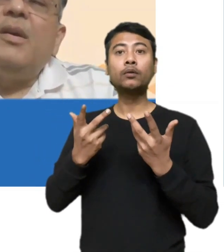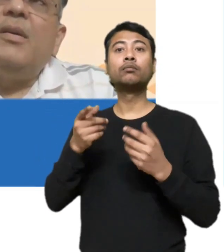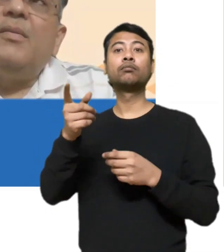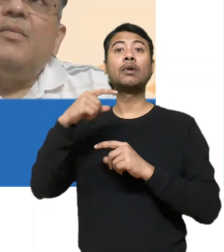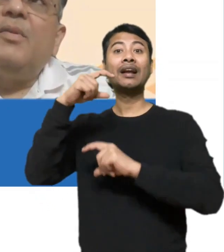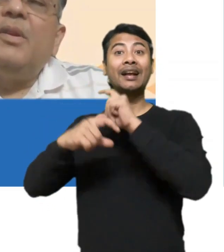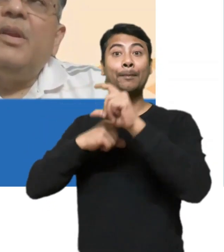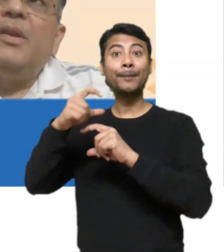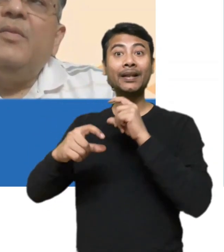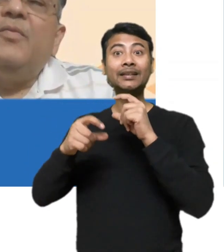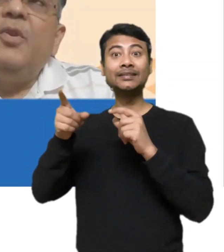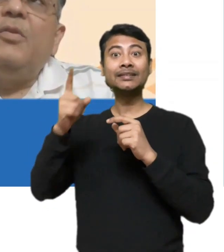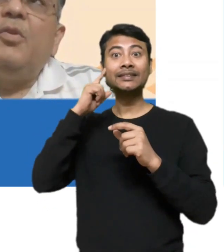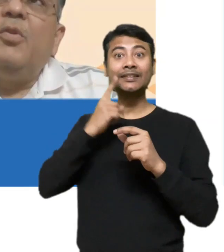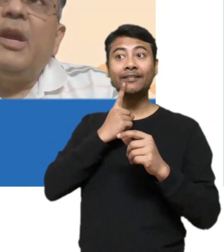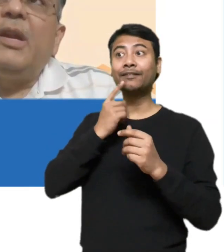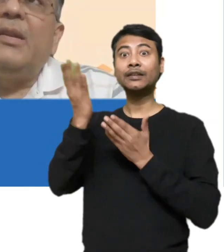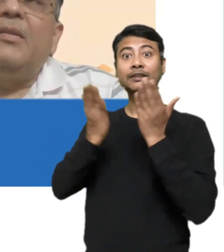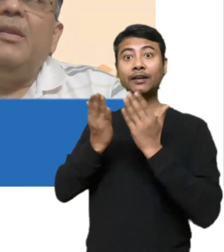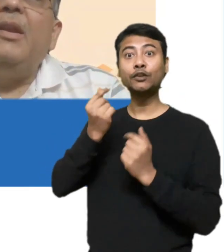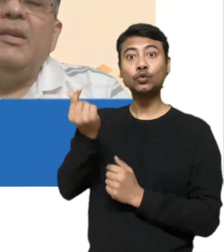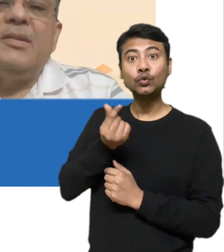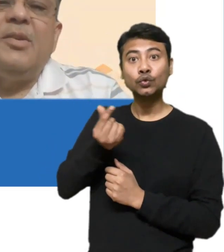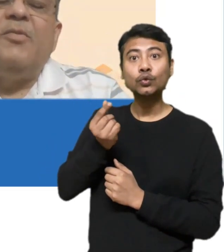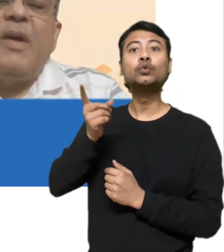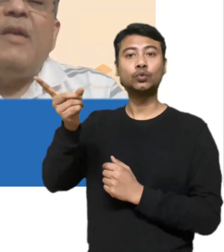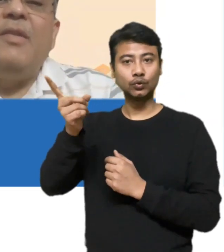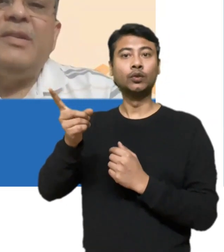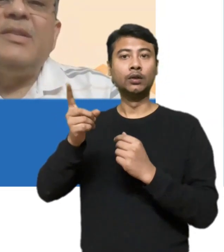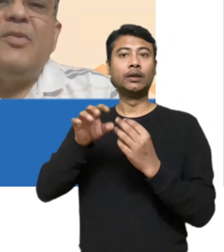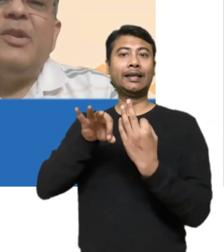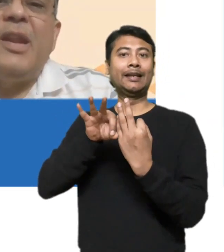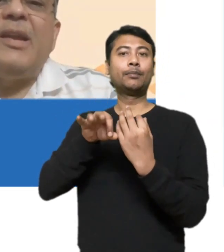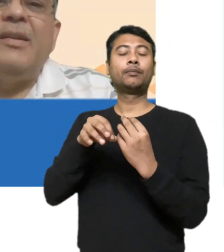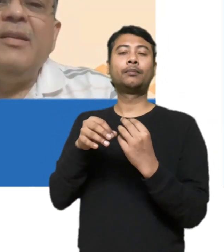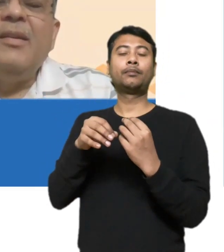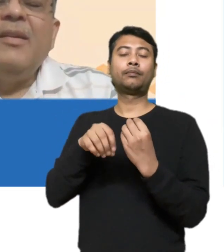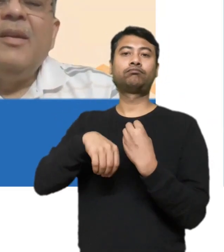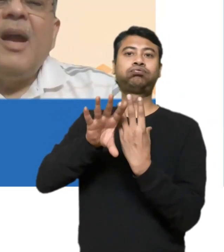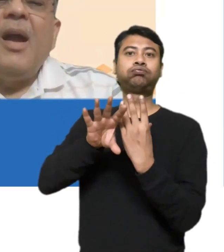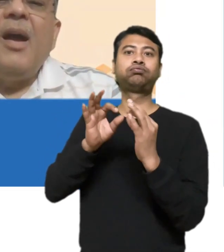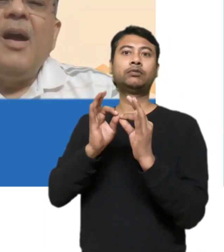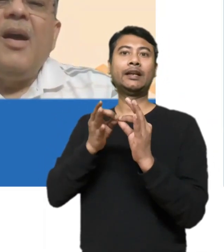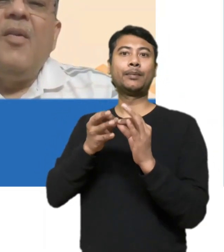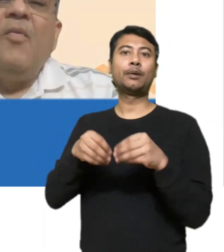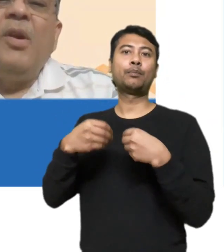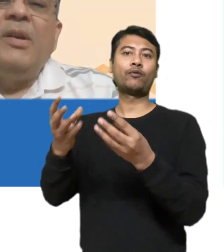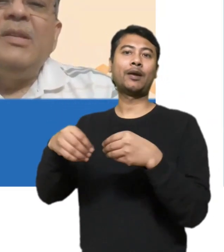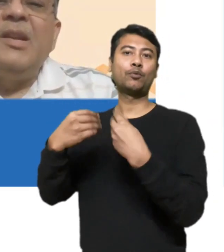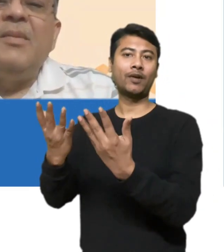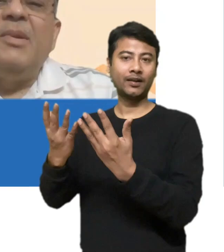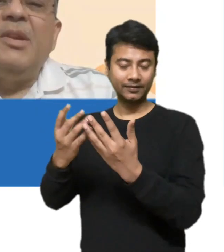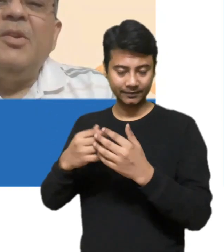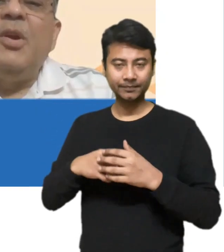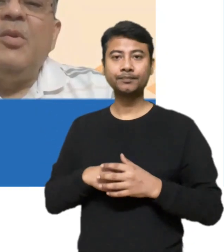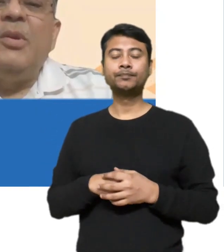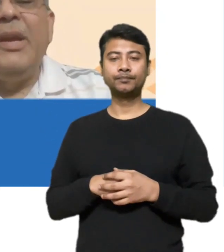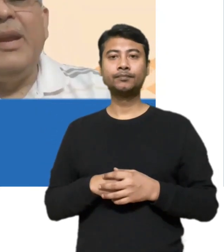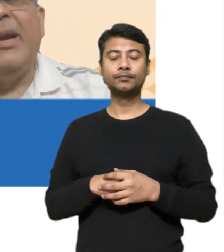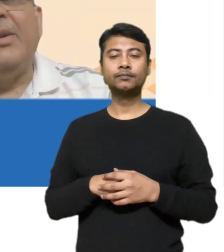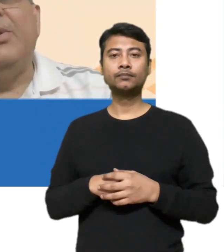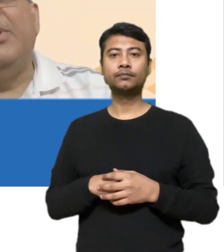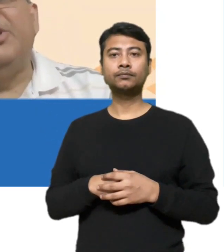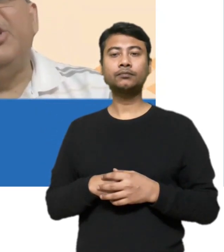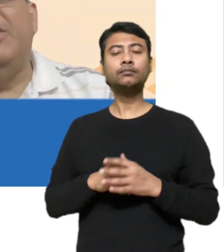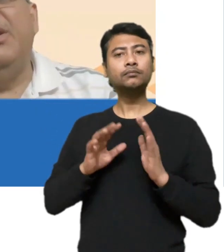now, if you have to look at 3 years or 5 years down the line, yeah. what is the number that you are